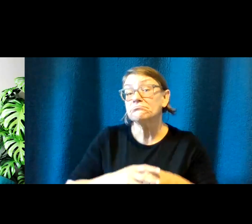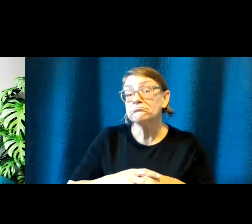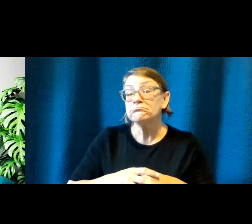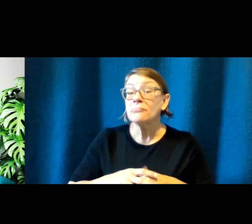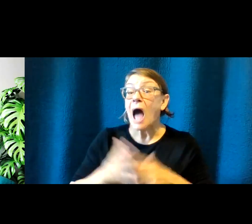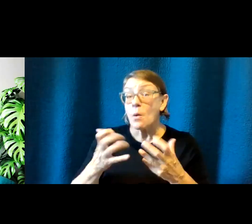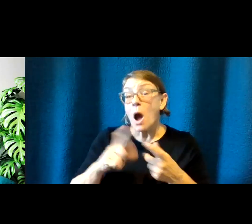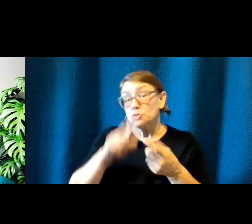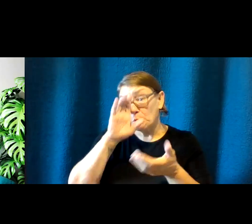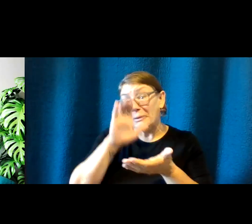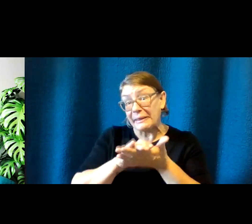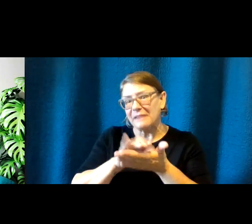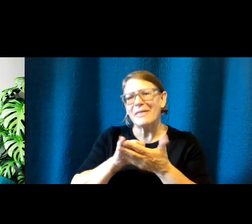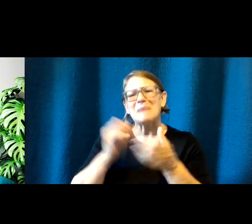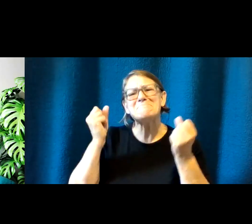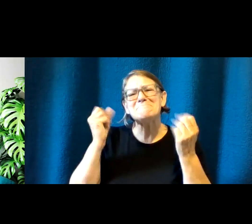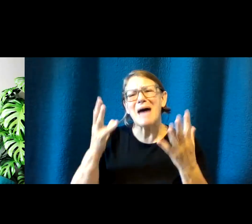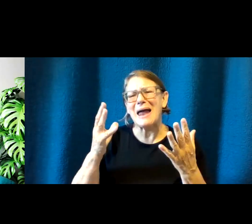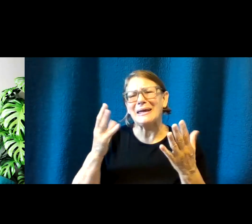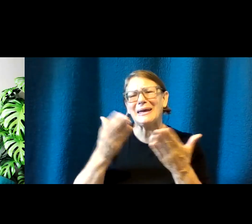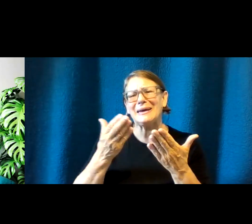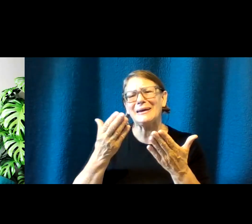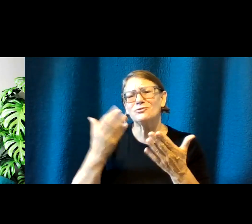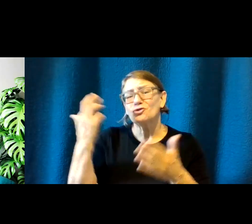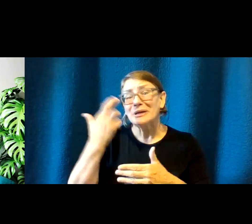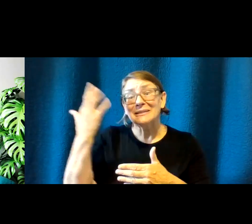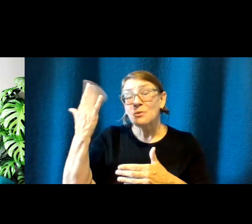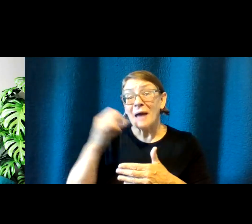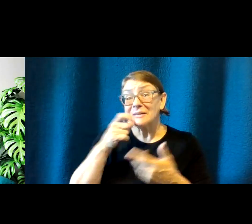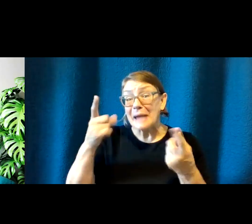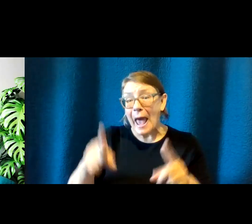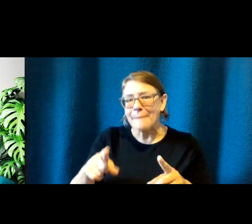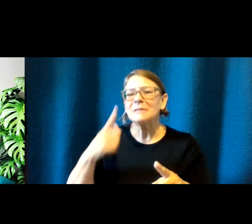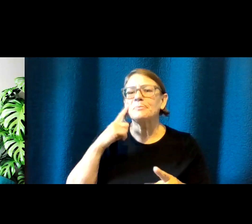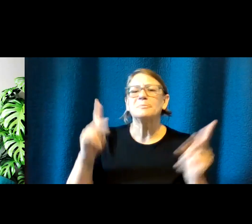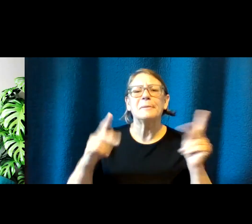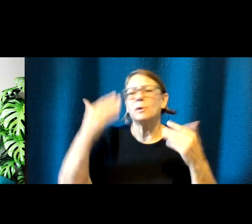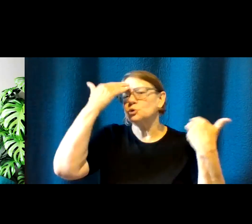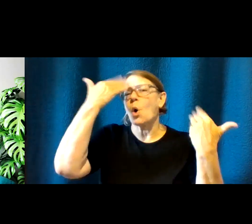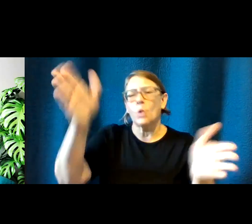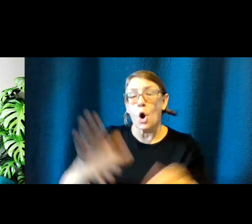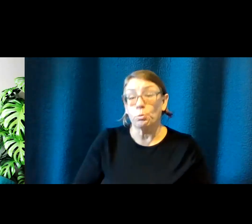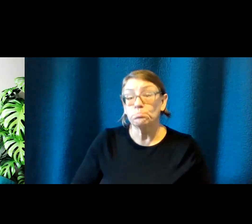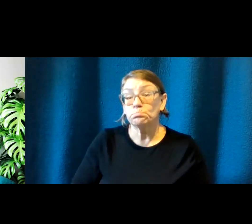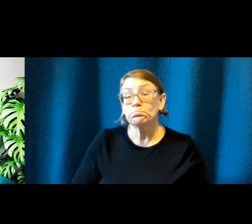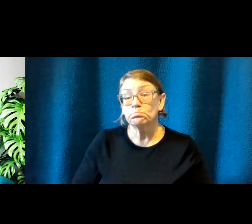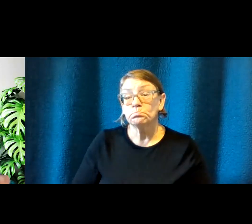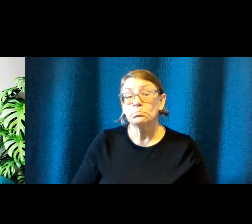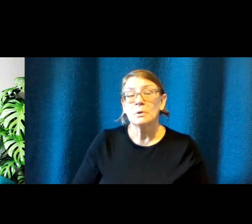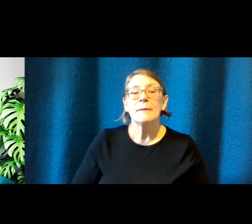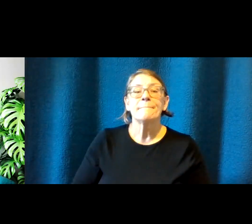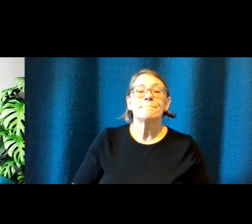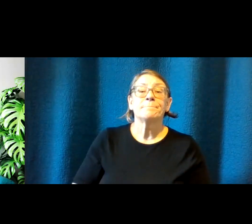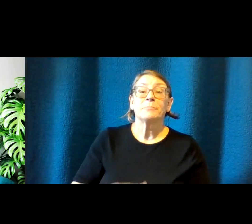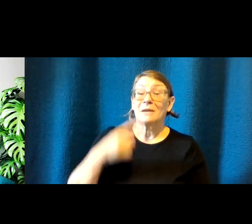to believe, like I said, that a lot of it is just that people don't know that's something that they could be doing. And again, the fact that for these